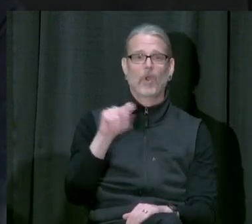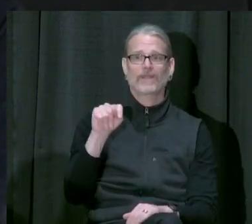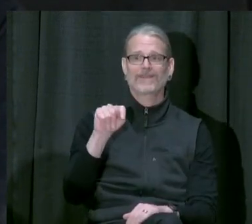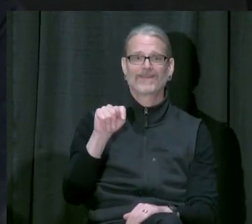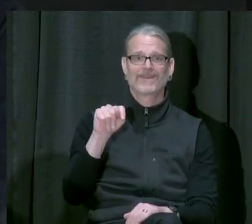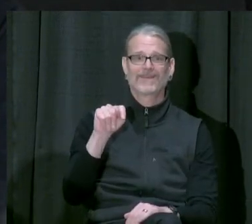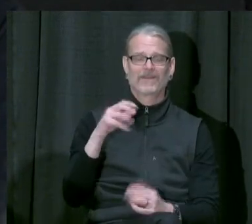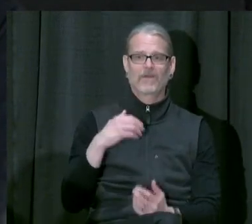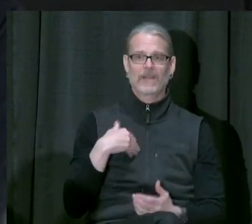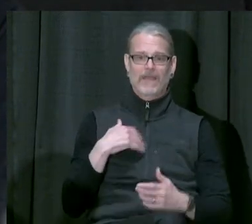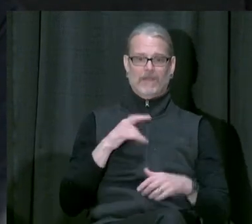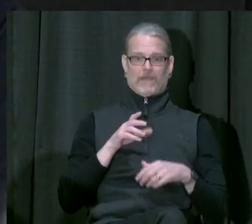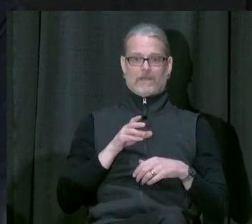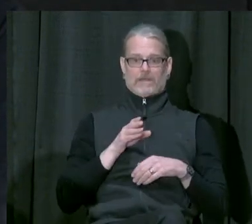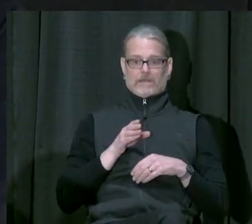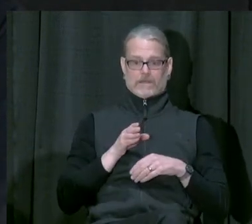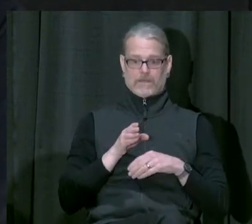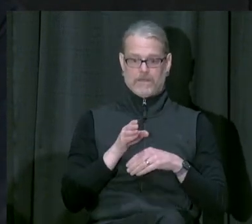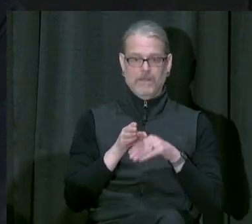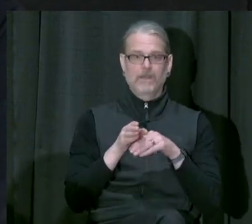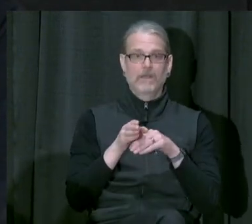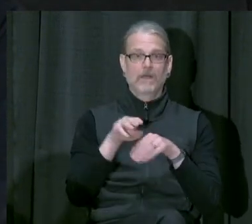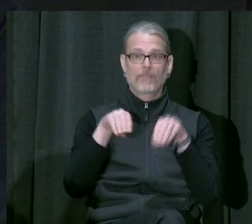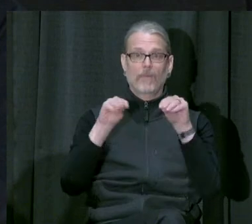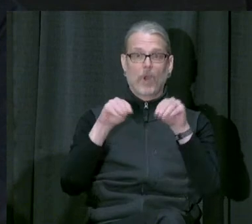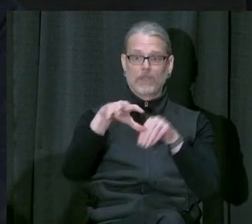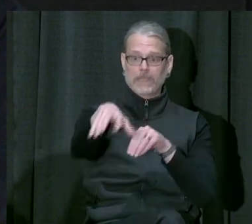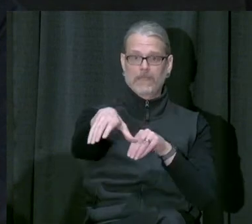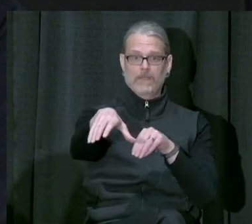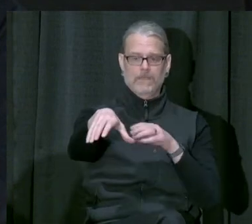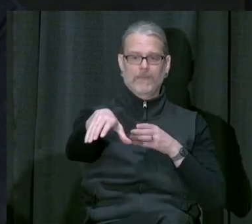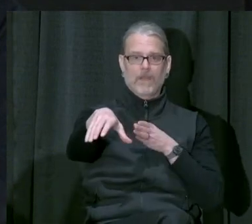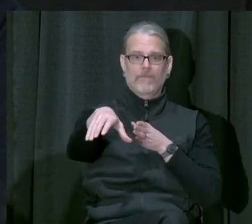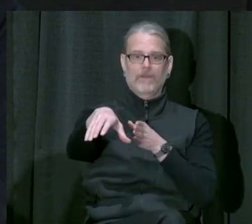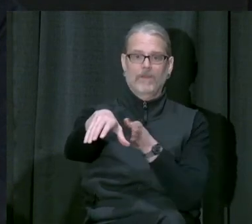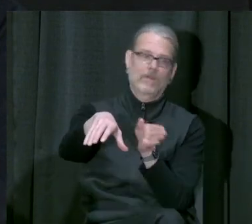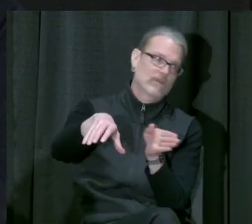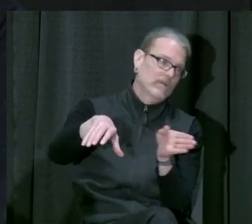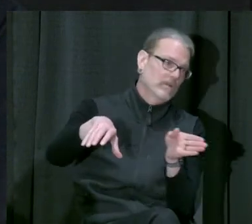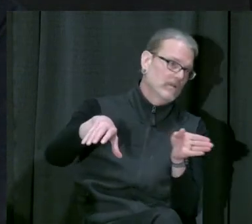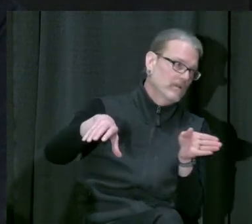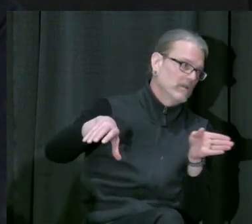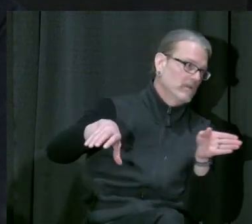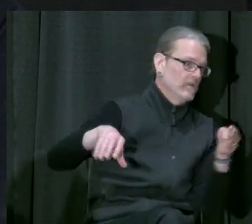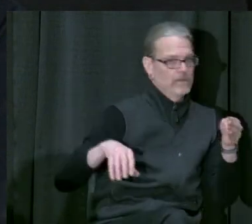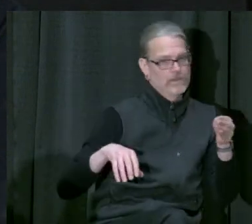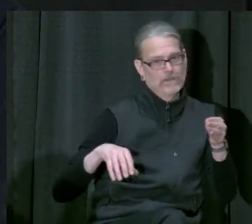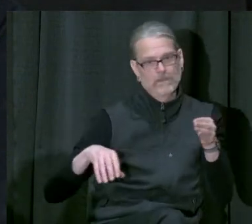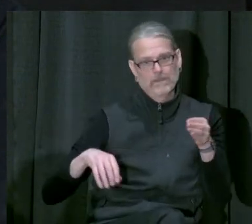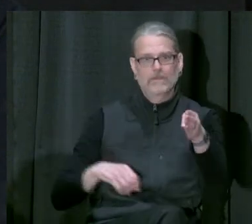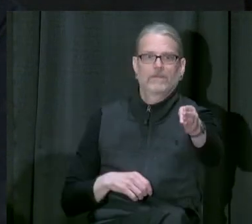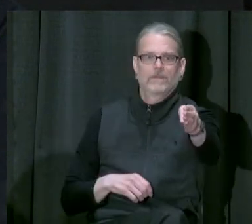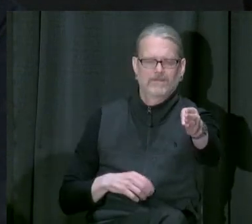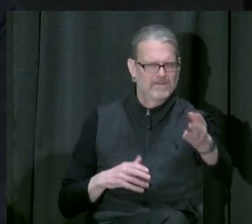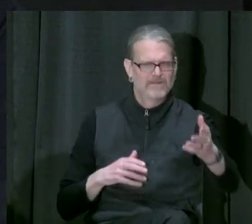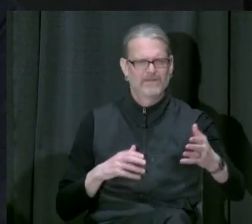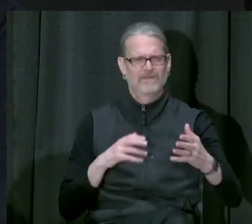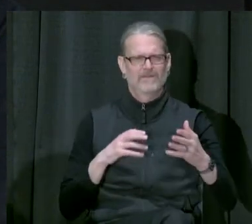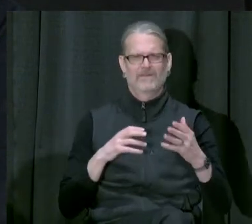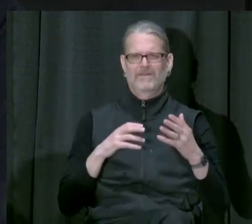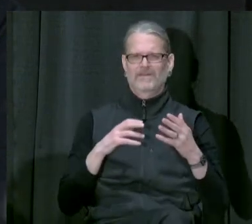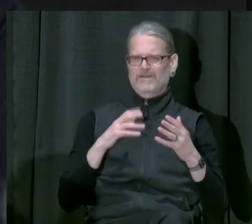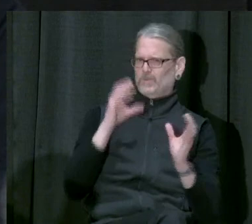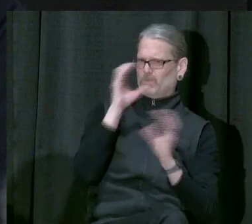45-degree left, 30-degree right, and that was a little funky as well. And now that's working